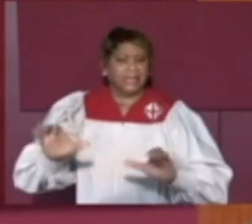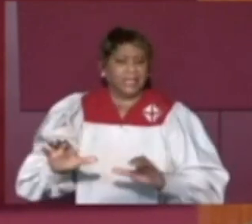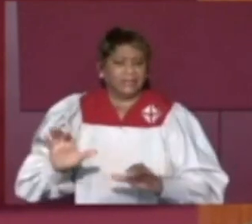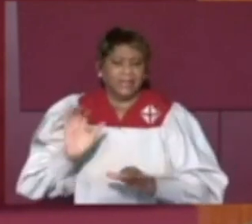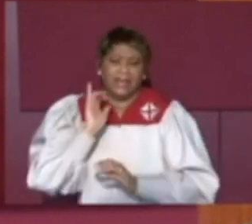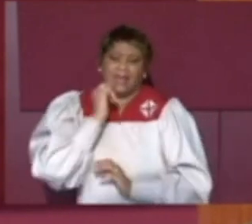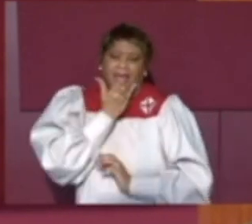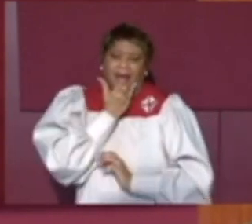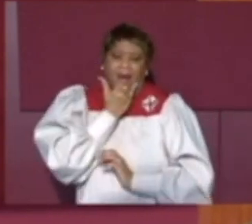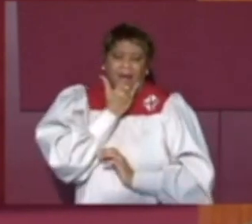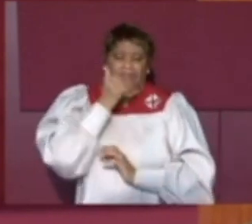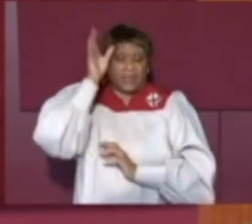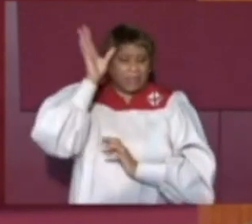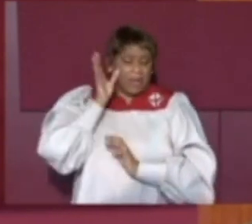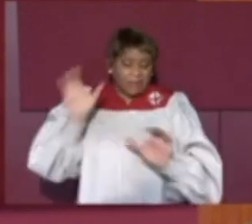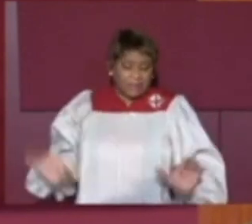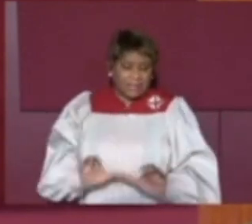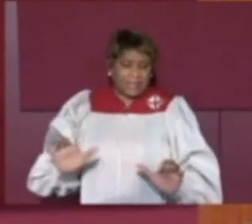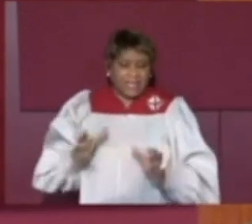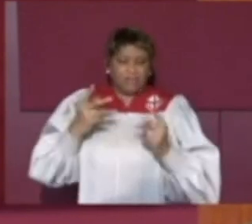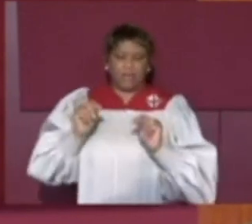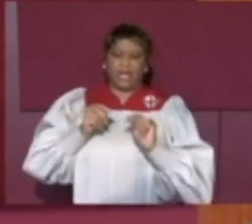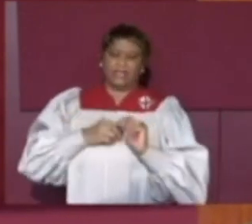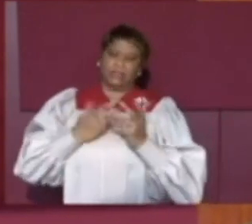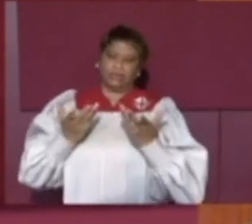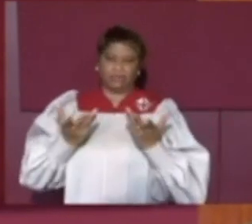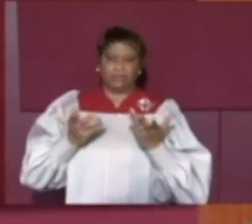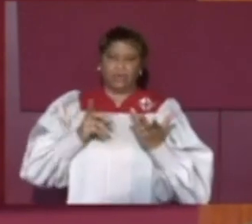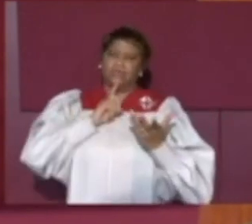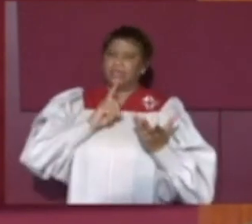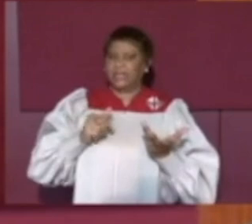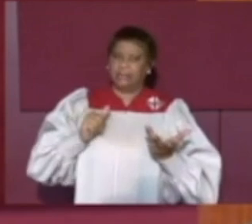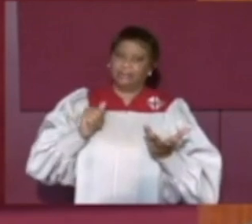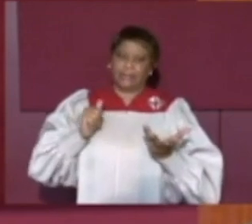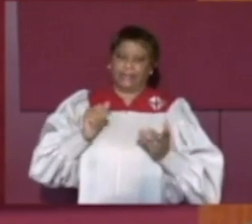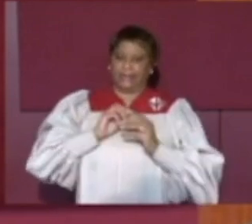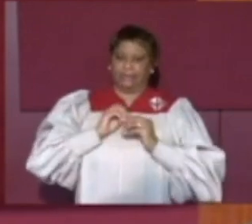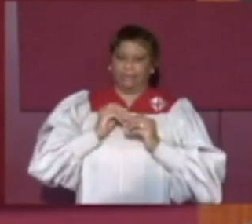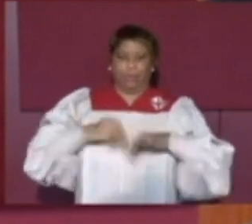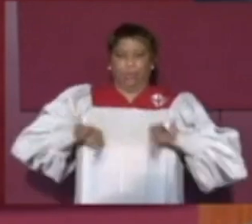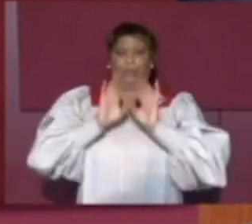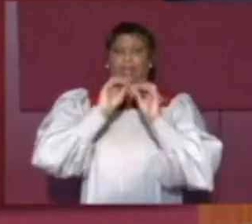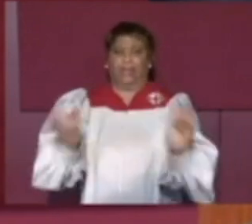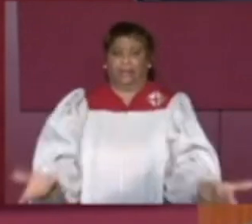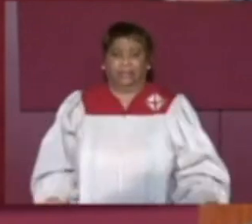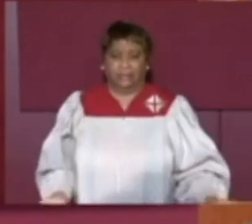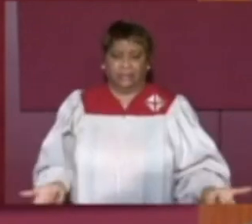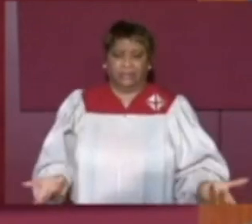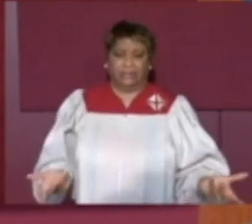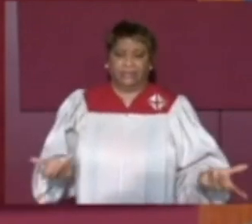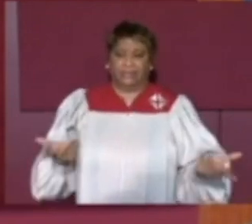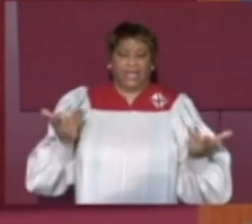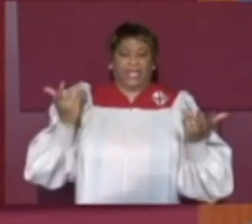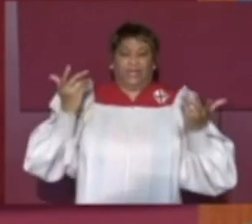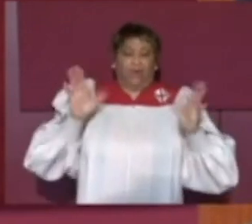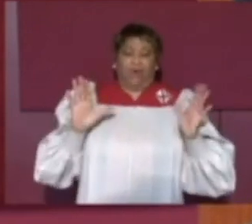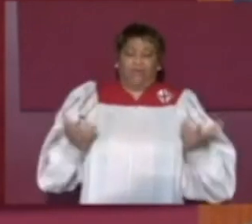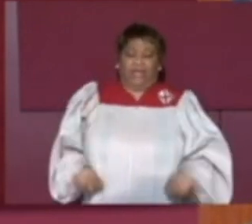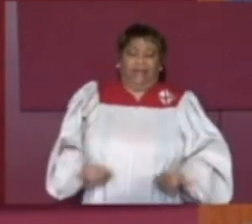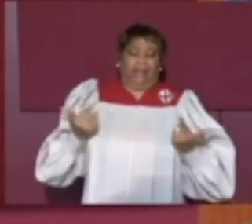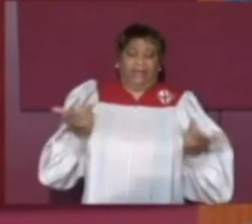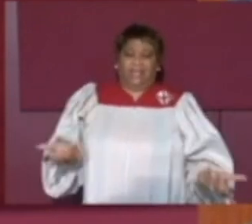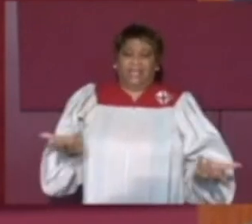and try to pointlessly, you know, because you've already served a sentence, so it's not like it's